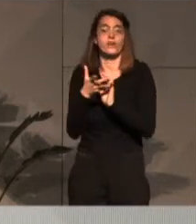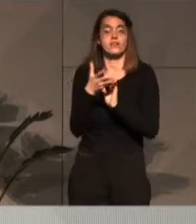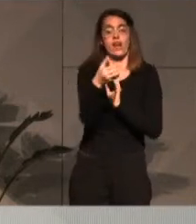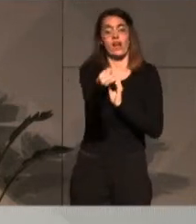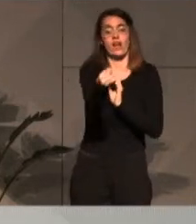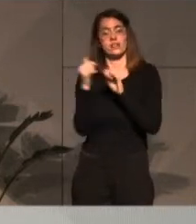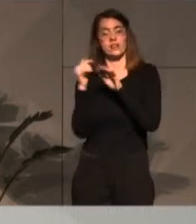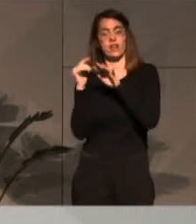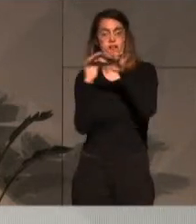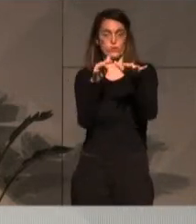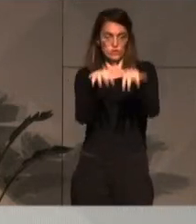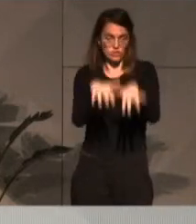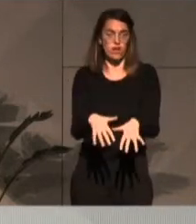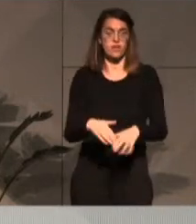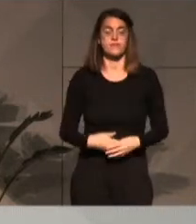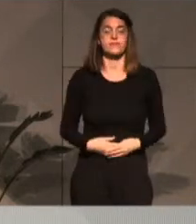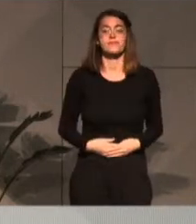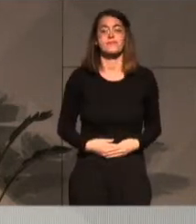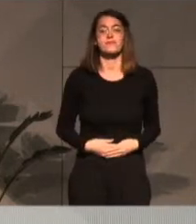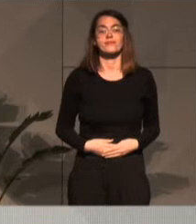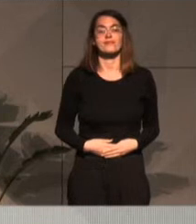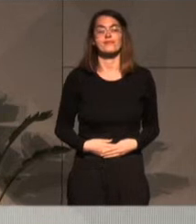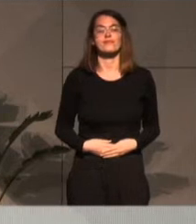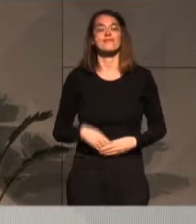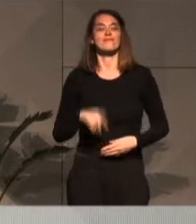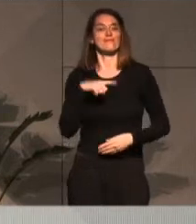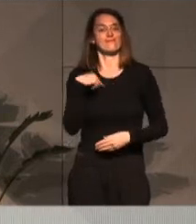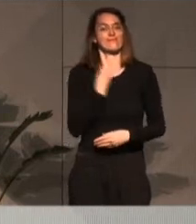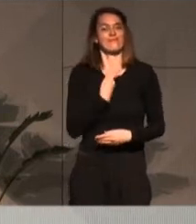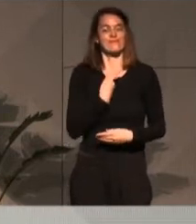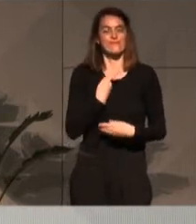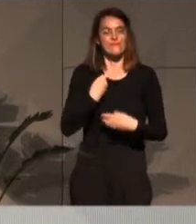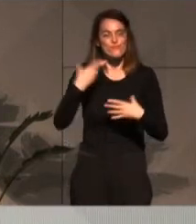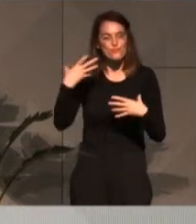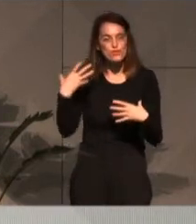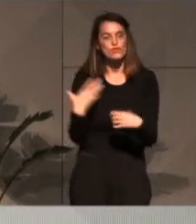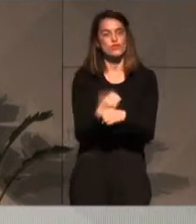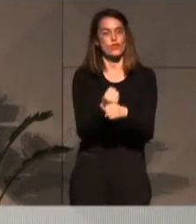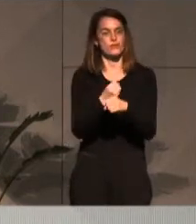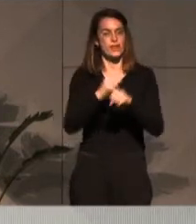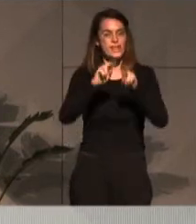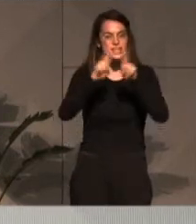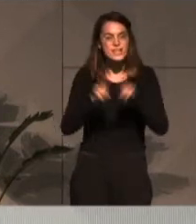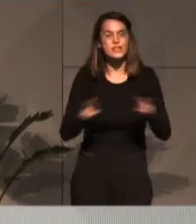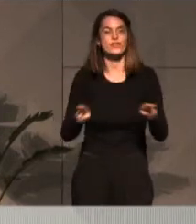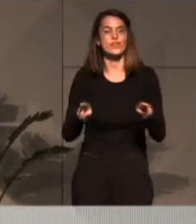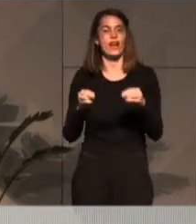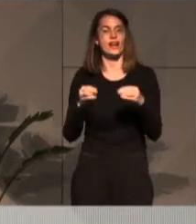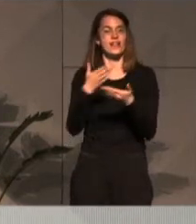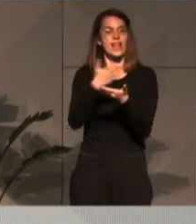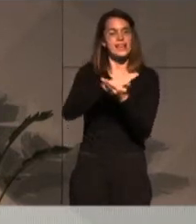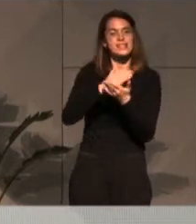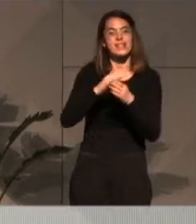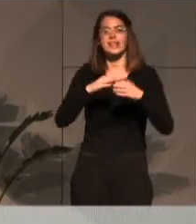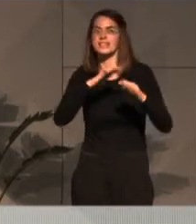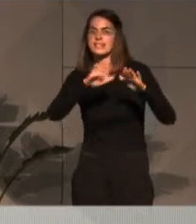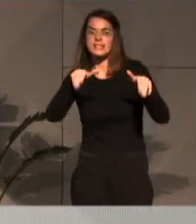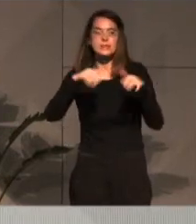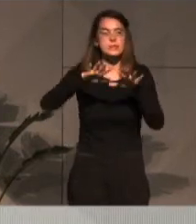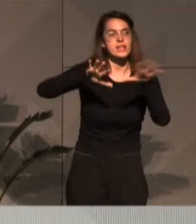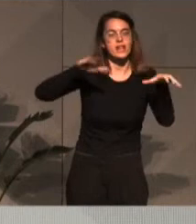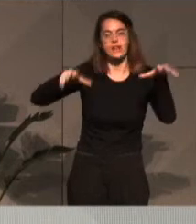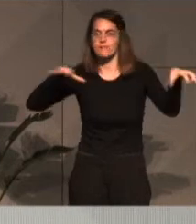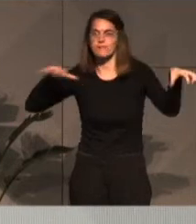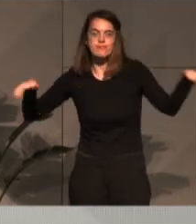system will see a great impact through this. We did this through a wonderful interdisciplinary international